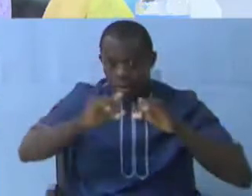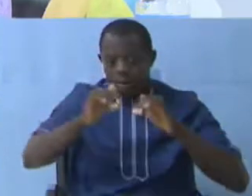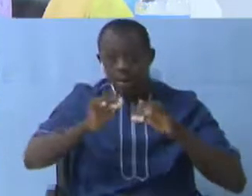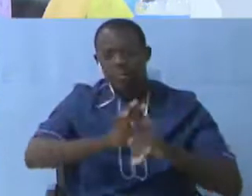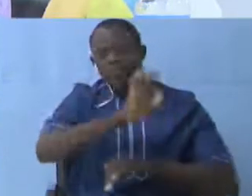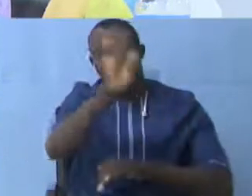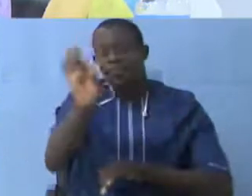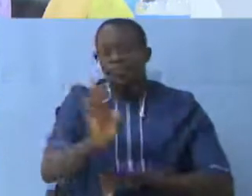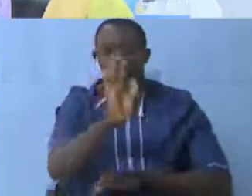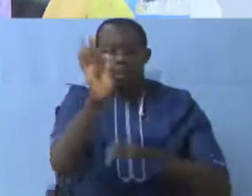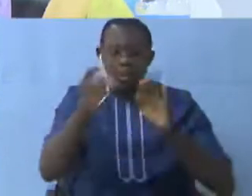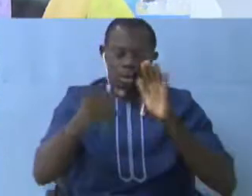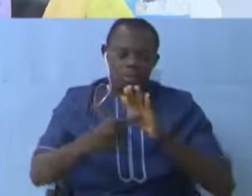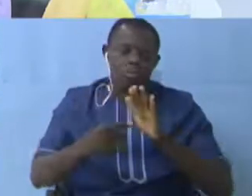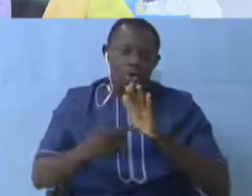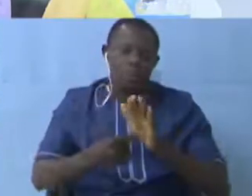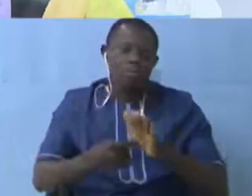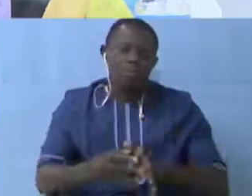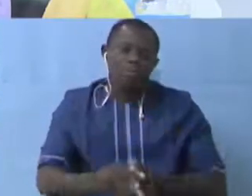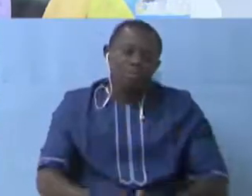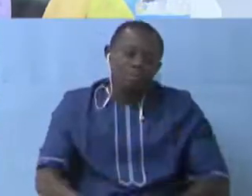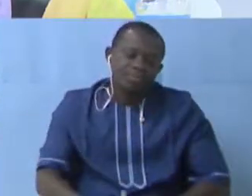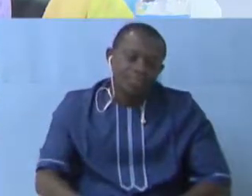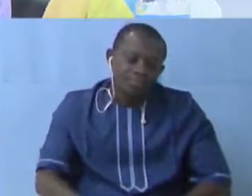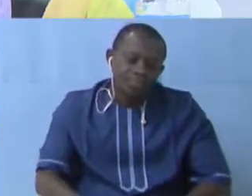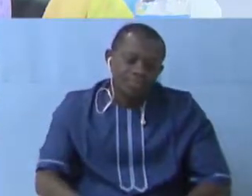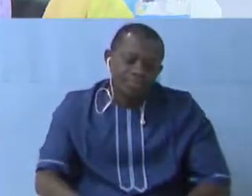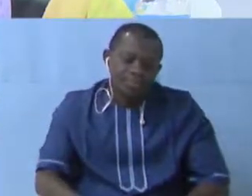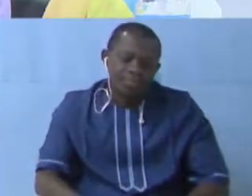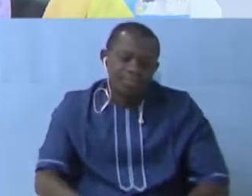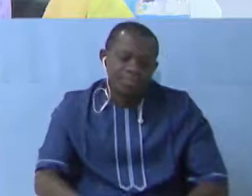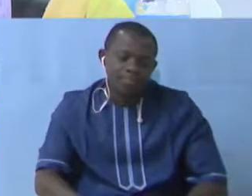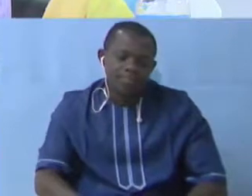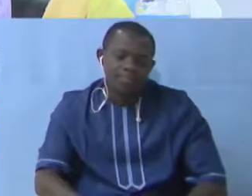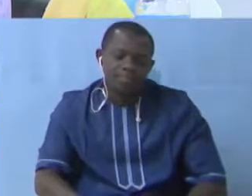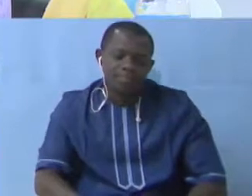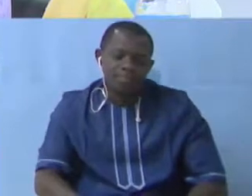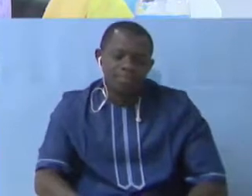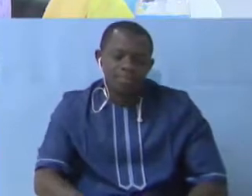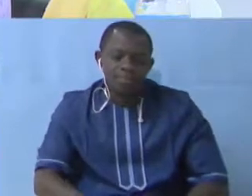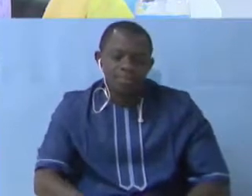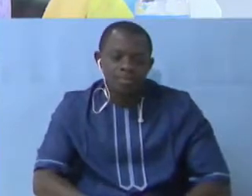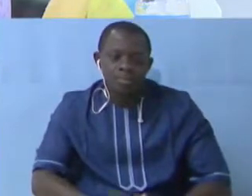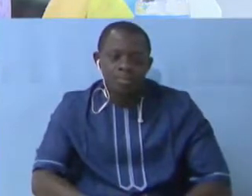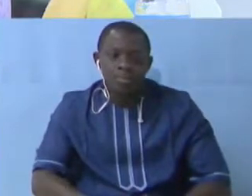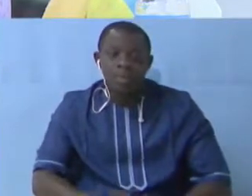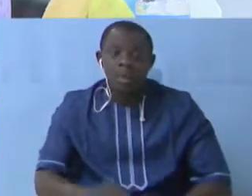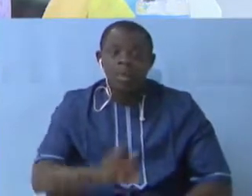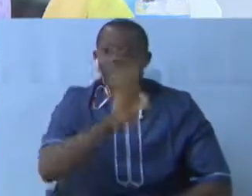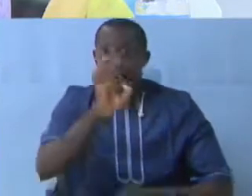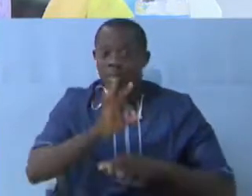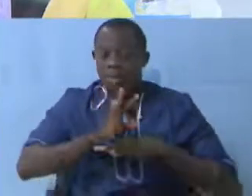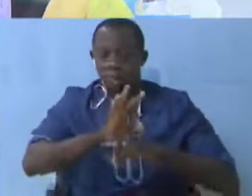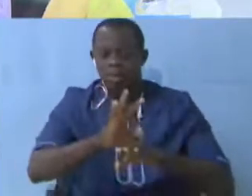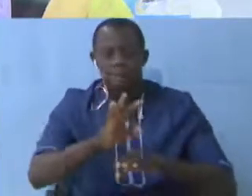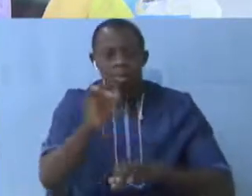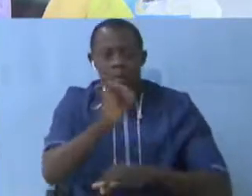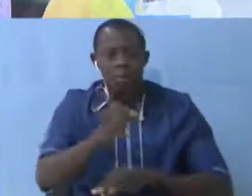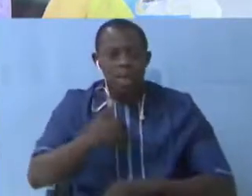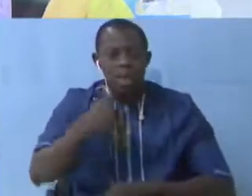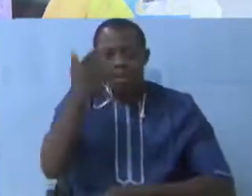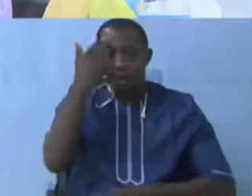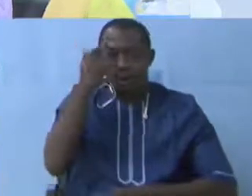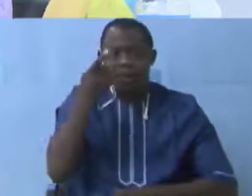lu jëm ci wali manko ñu ko doon jema fexé té jotaay bobu amon na solo lool. It was very interesting because I think for